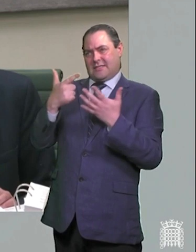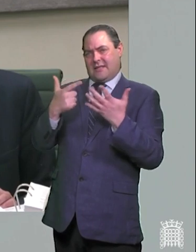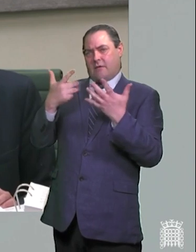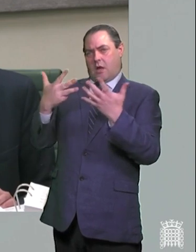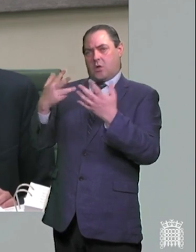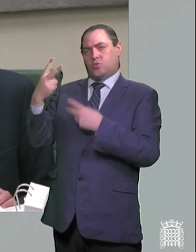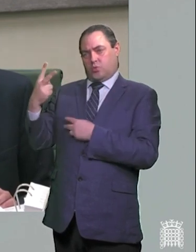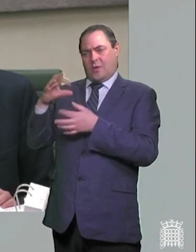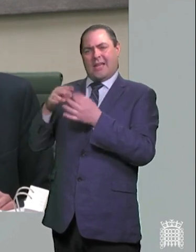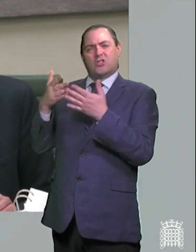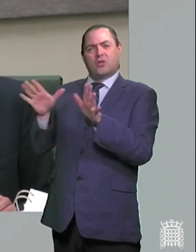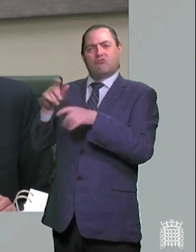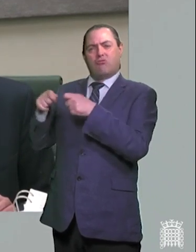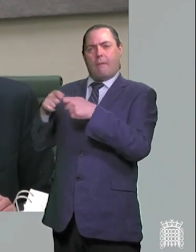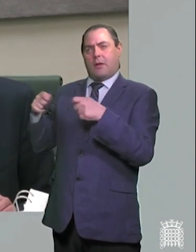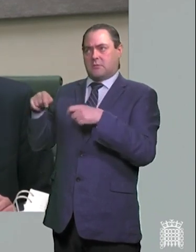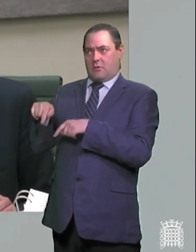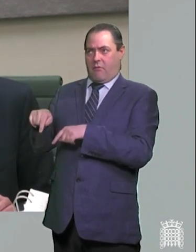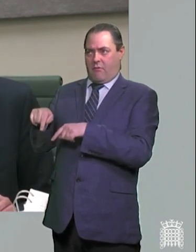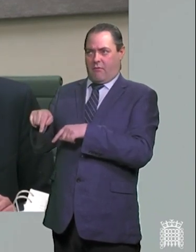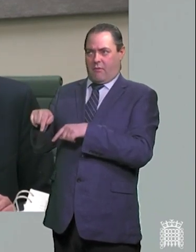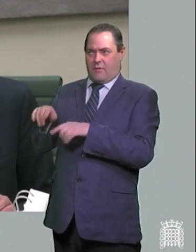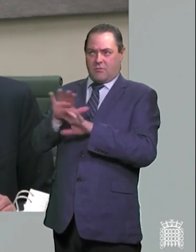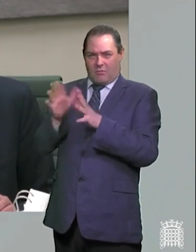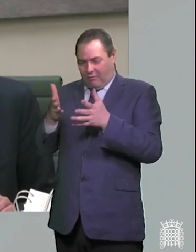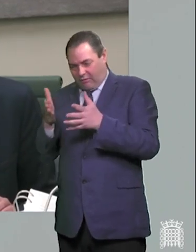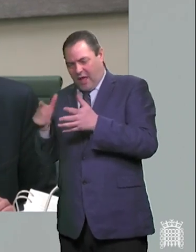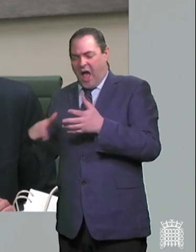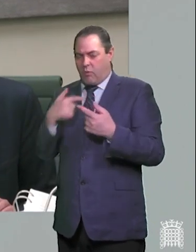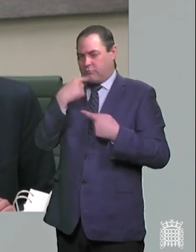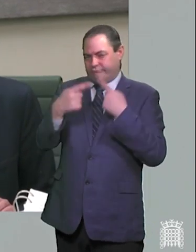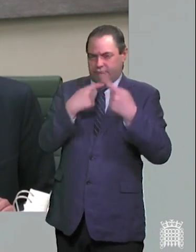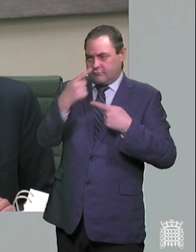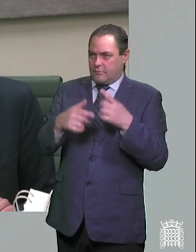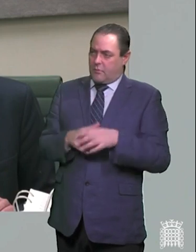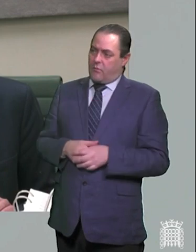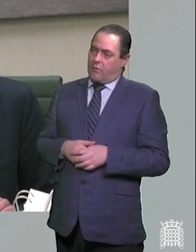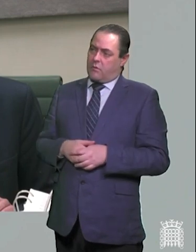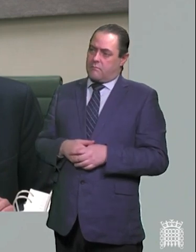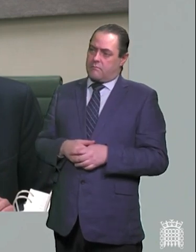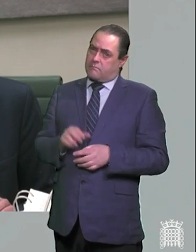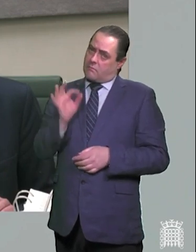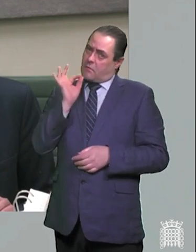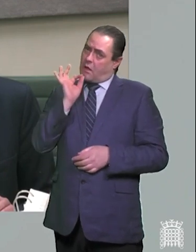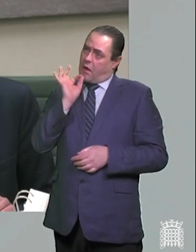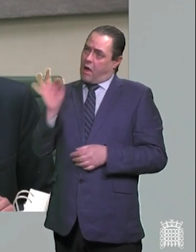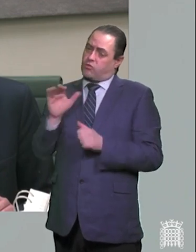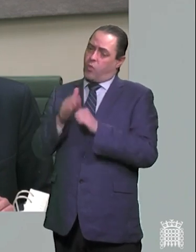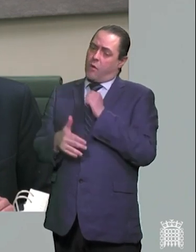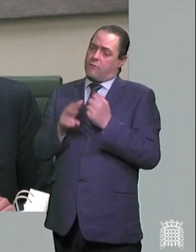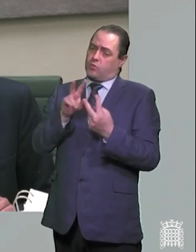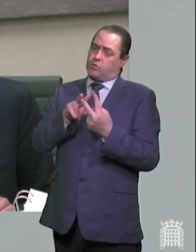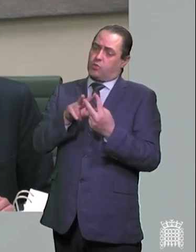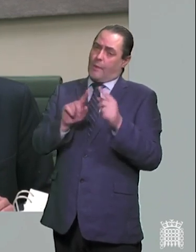general bundle, and don't waste time fumbling for it because I will explain. He's asked about both these